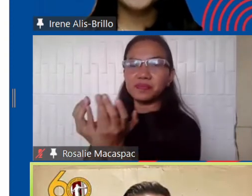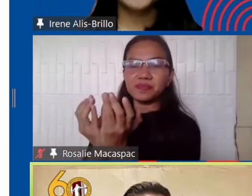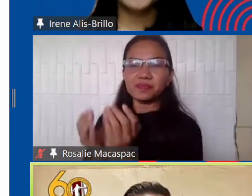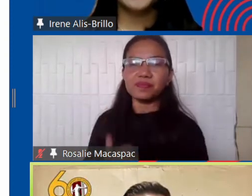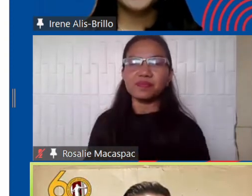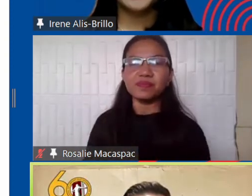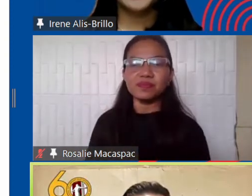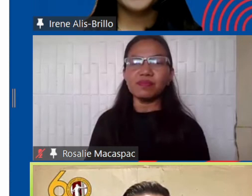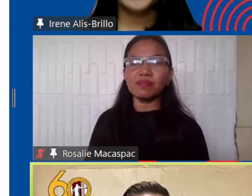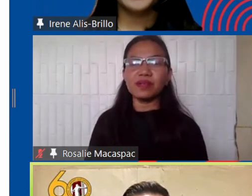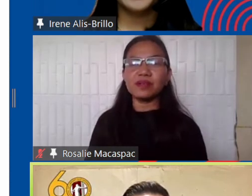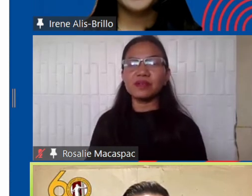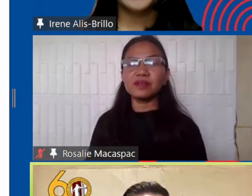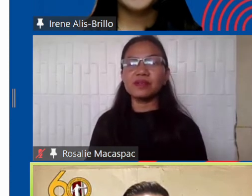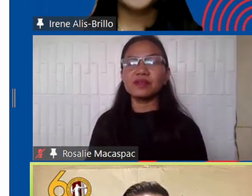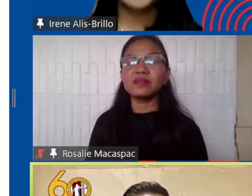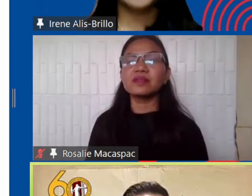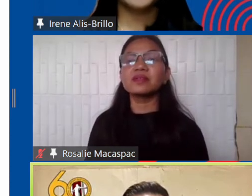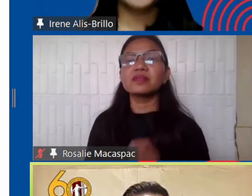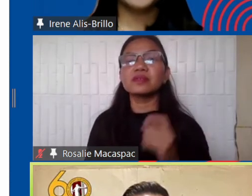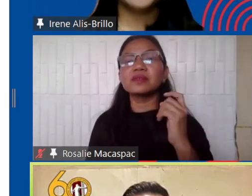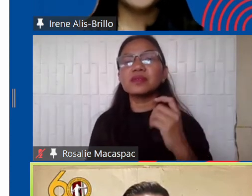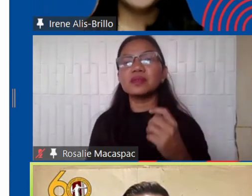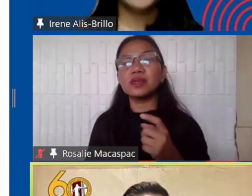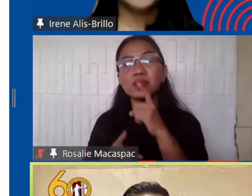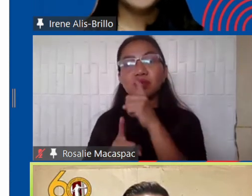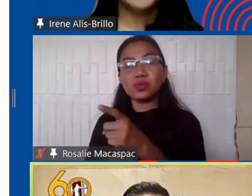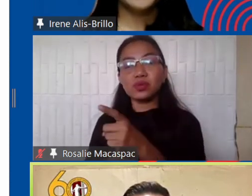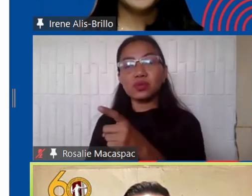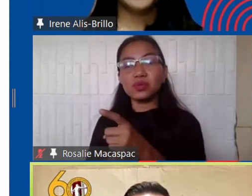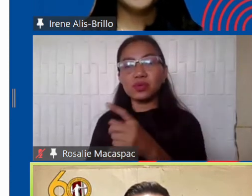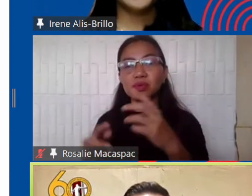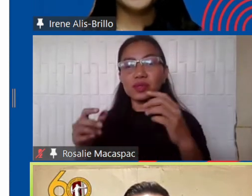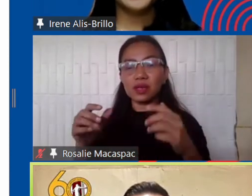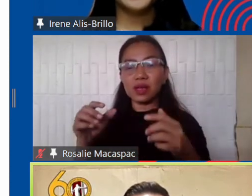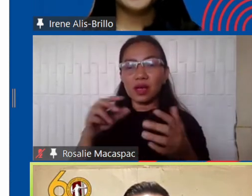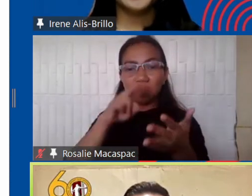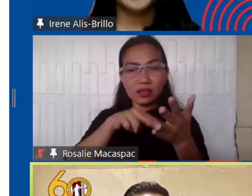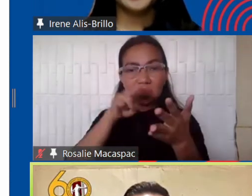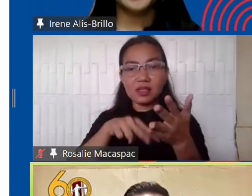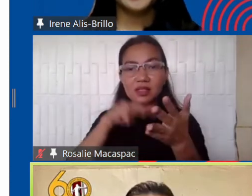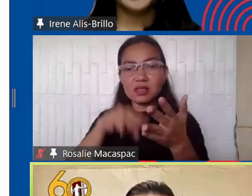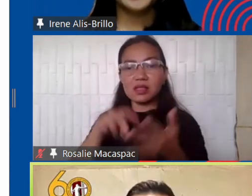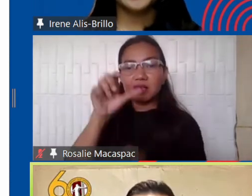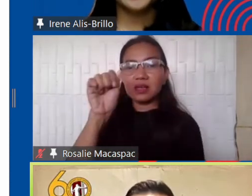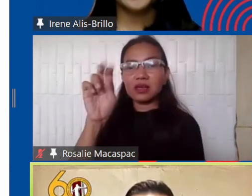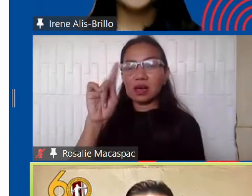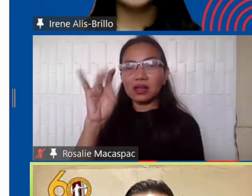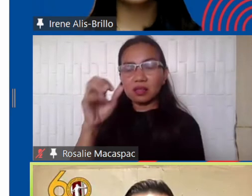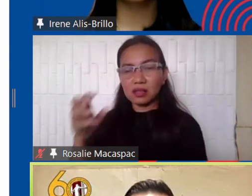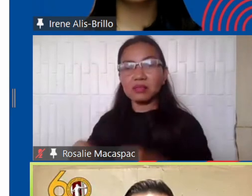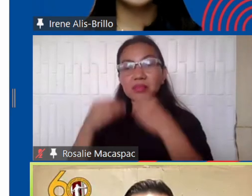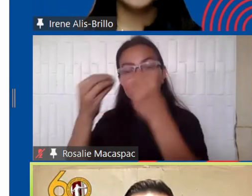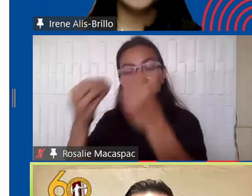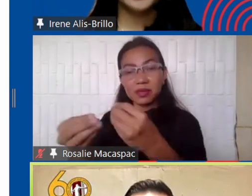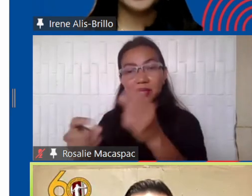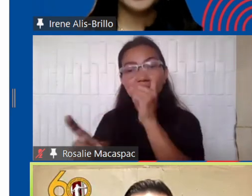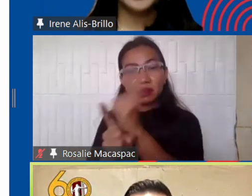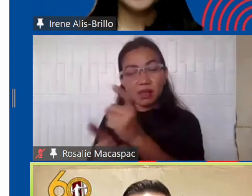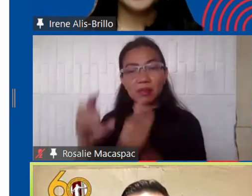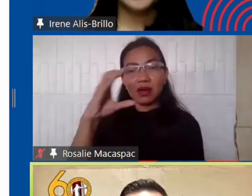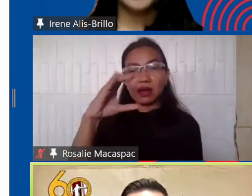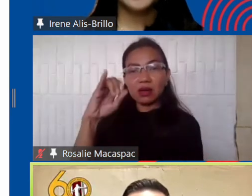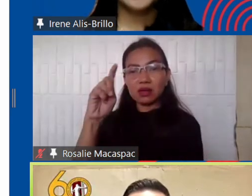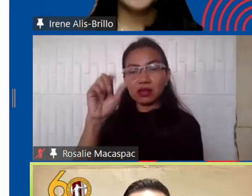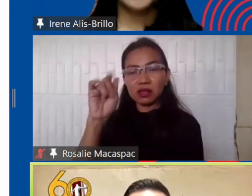uh, the fact that published articles are provided proper citation and digital